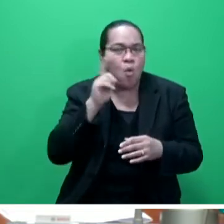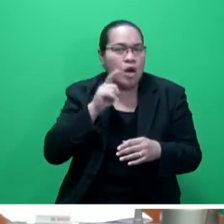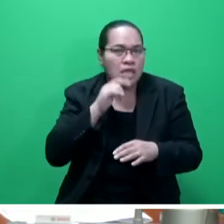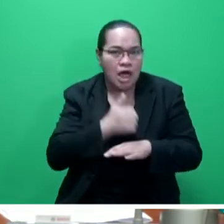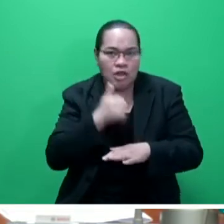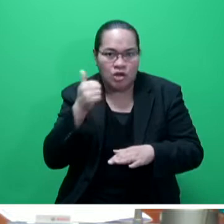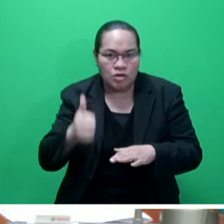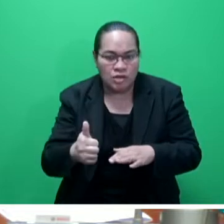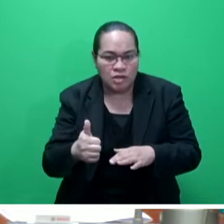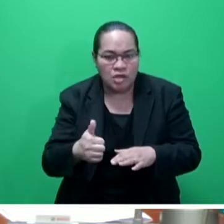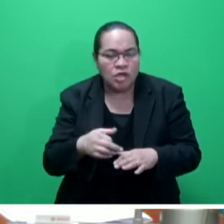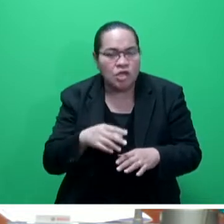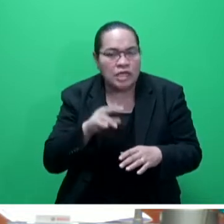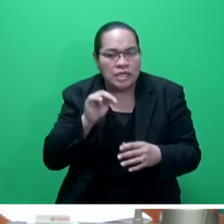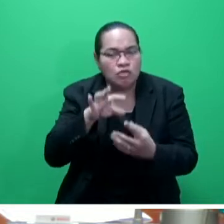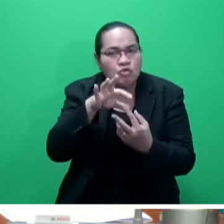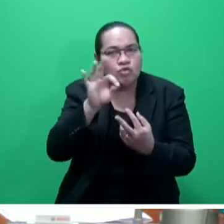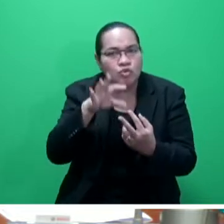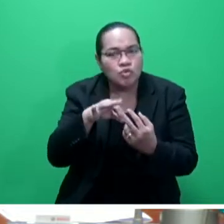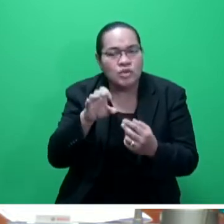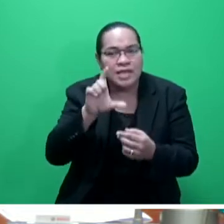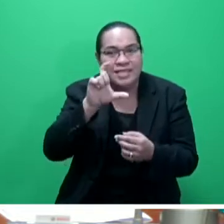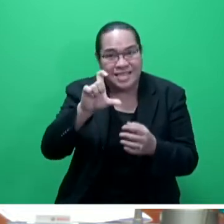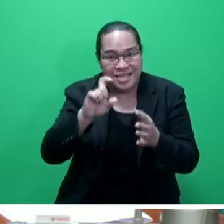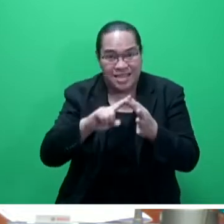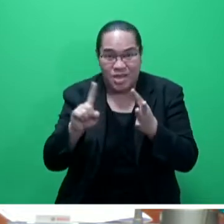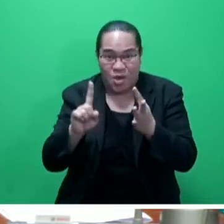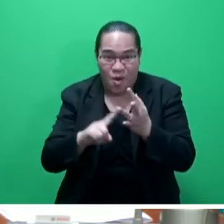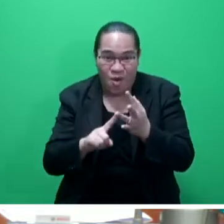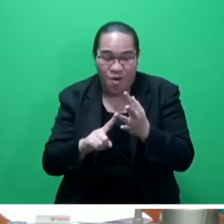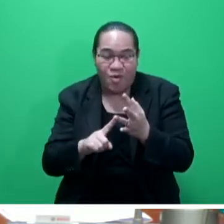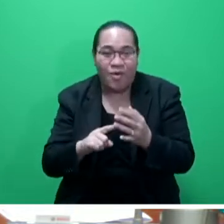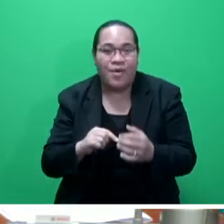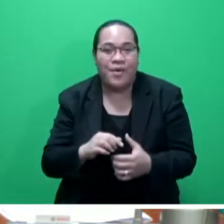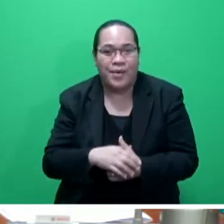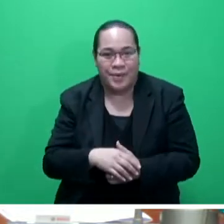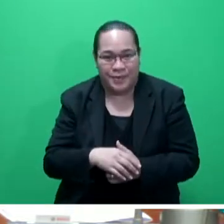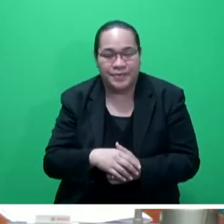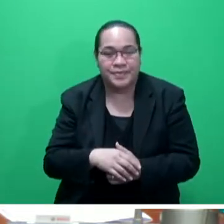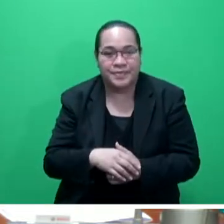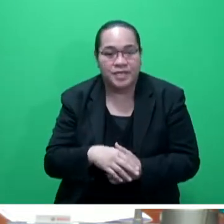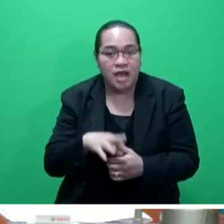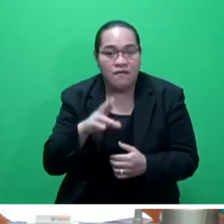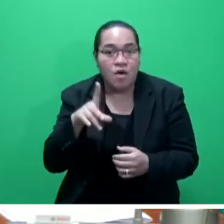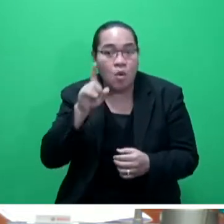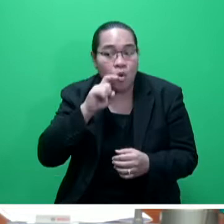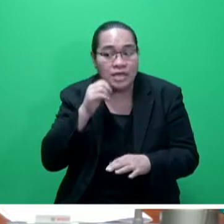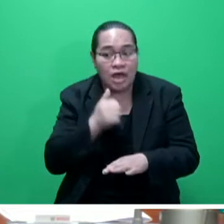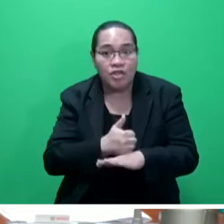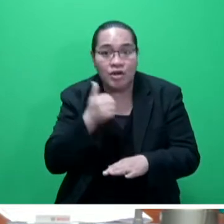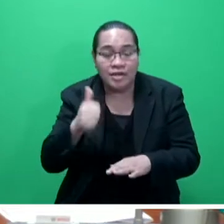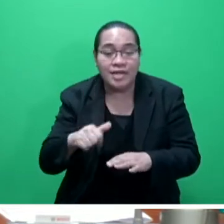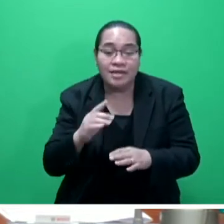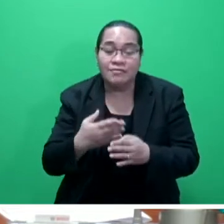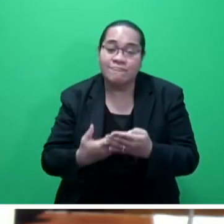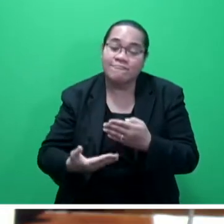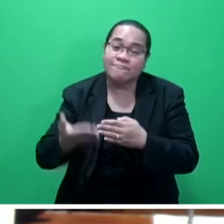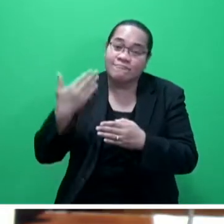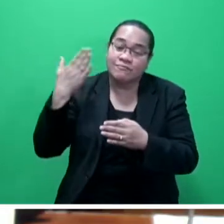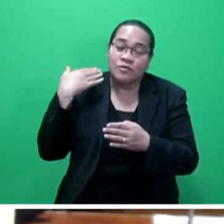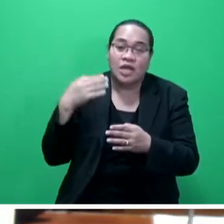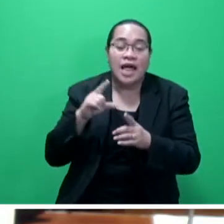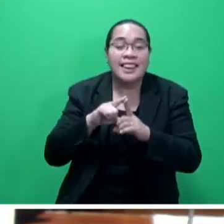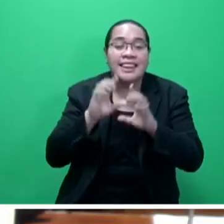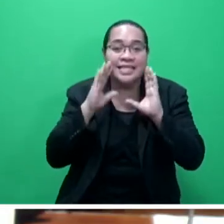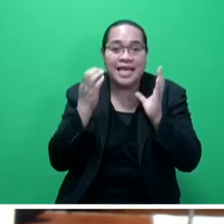Fiji consider the appointment of a Chief Executive Officer. Chief Executive Officer of the Water Authority of Fiji was appointed in December